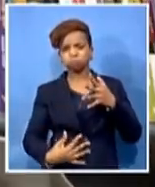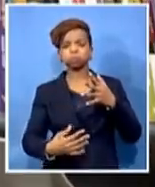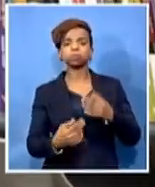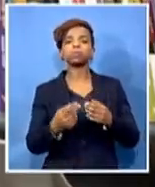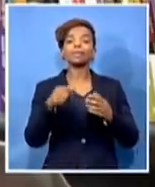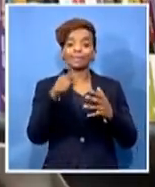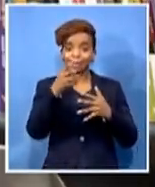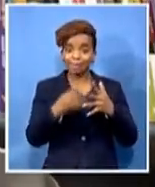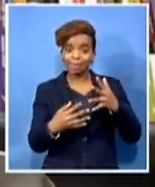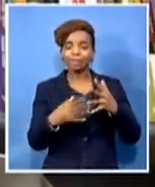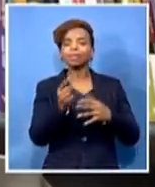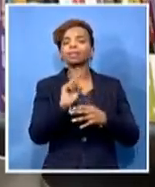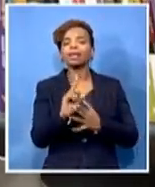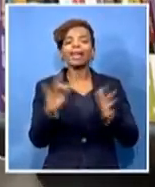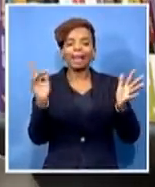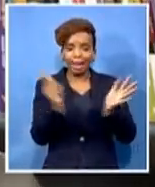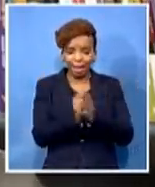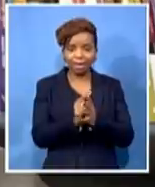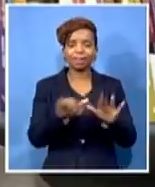President Zuma seemed to